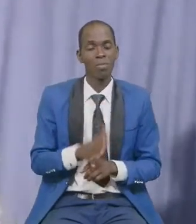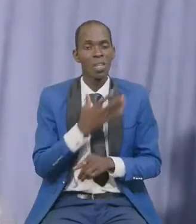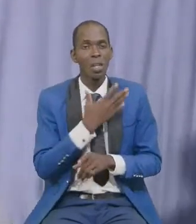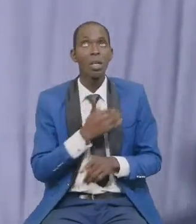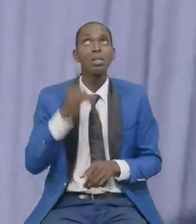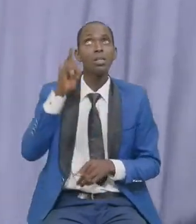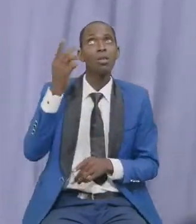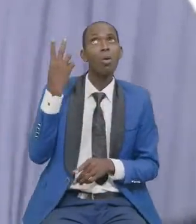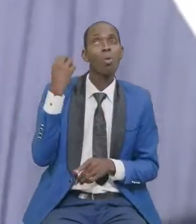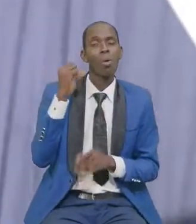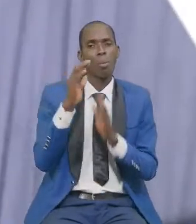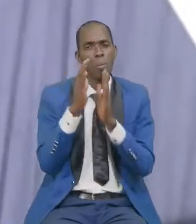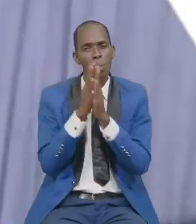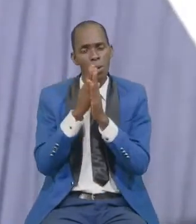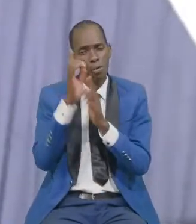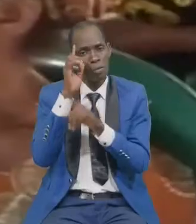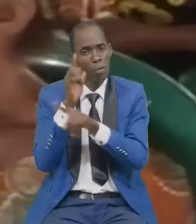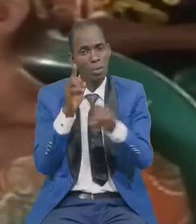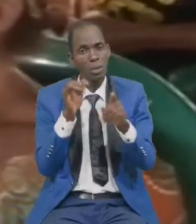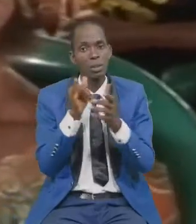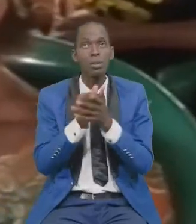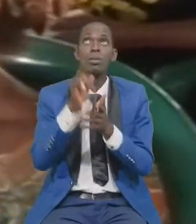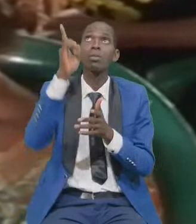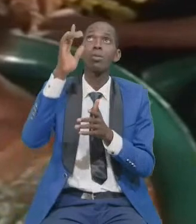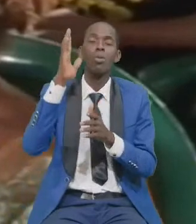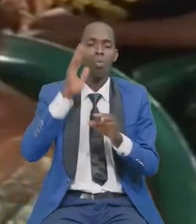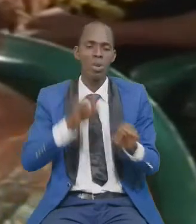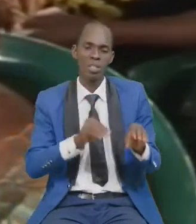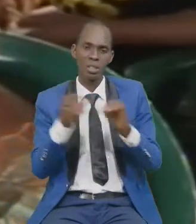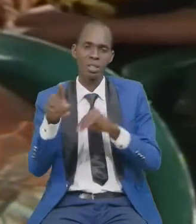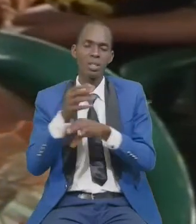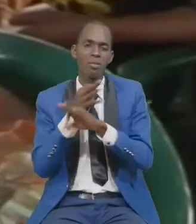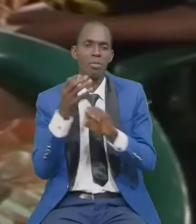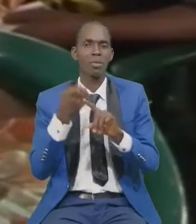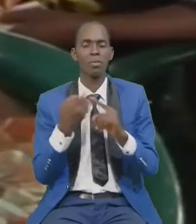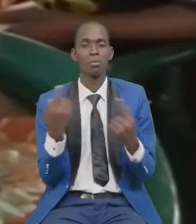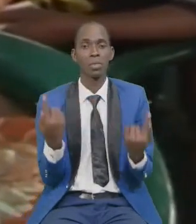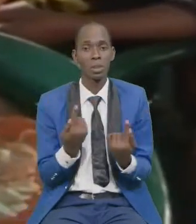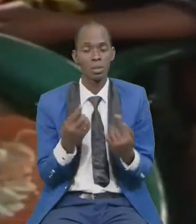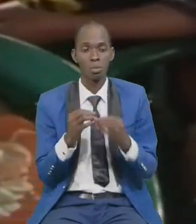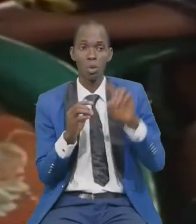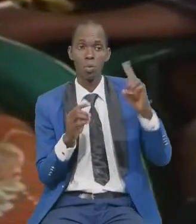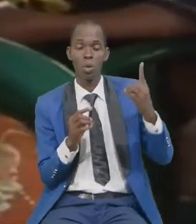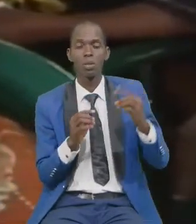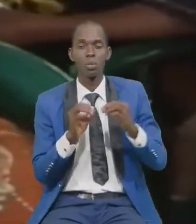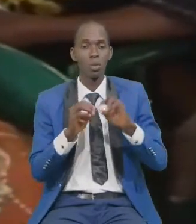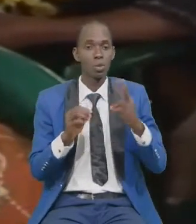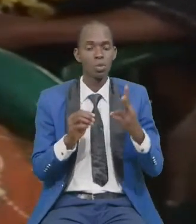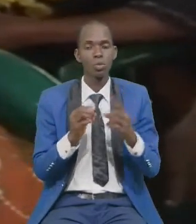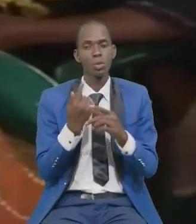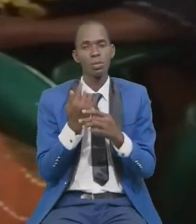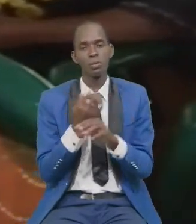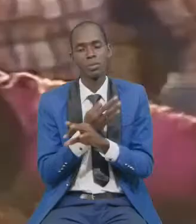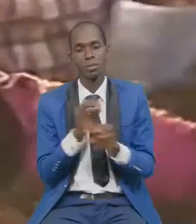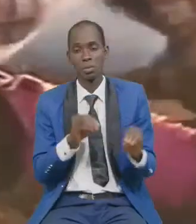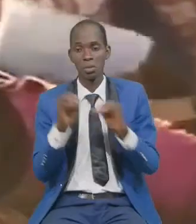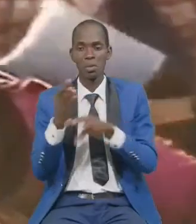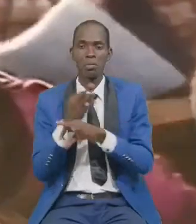for them that God will set them free from sin. Number one, I'm free from sickness. He'll set you